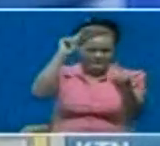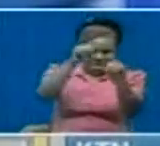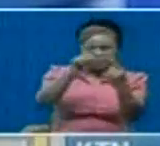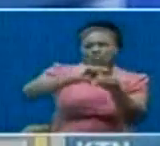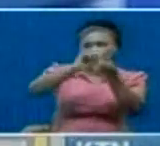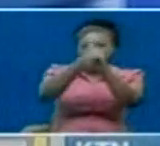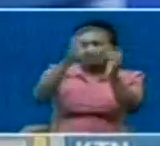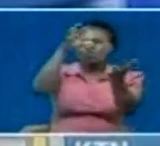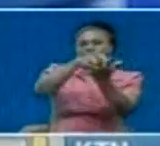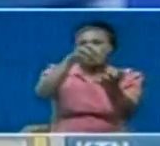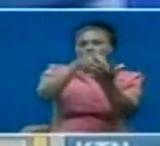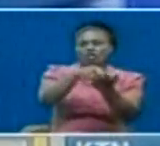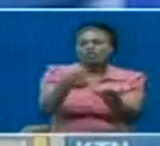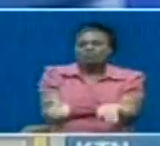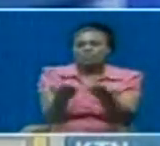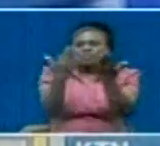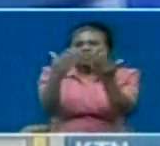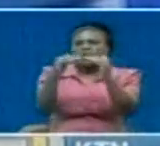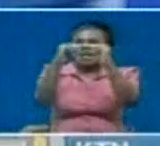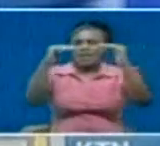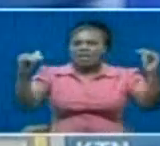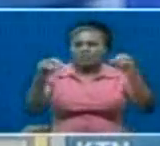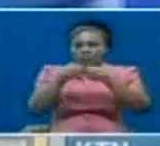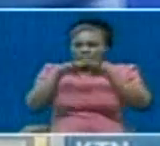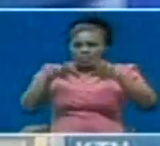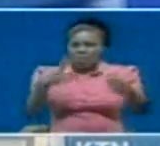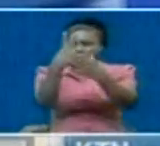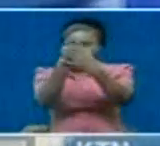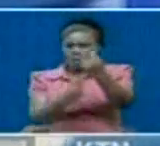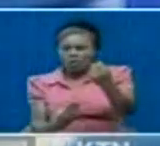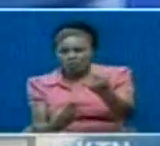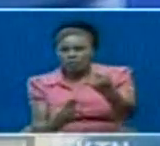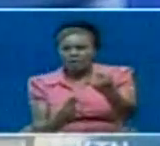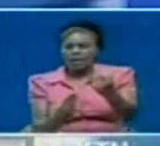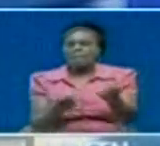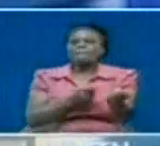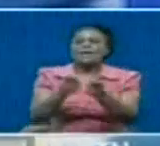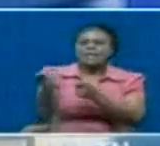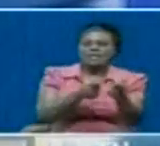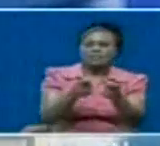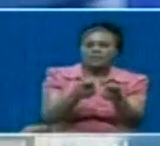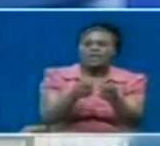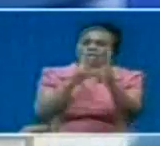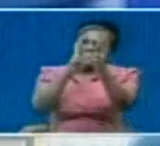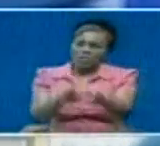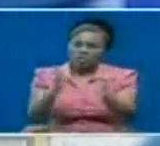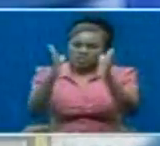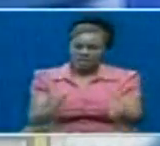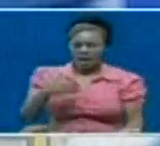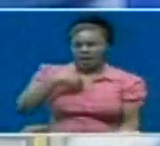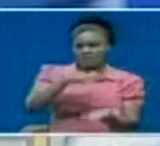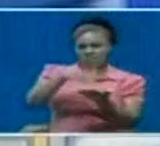the state of affairs and increase the level of diversity in both boards and management. Adelaide Changole has the